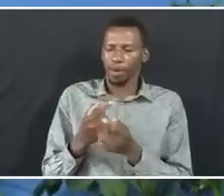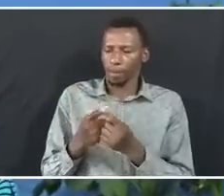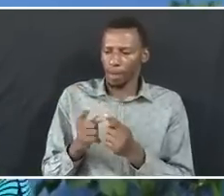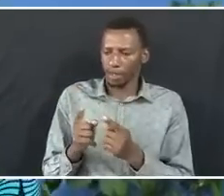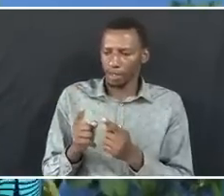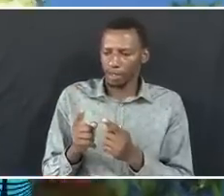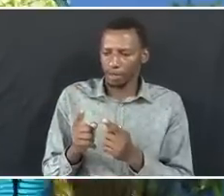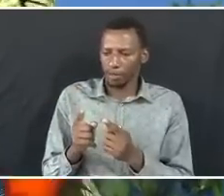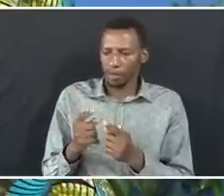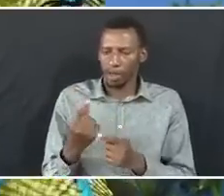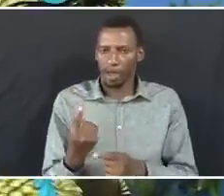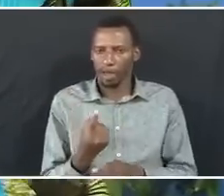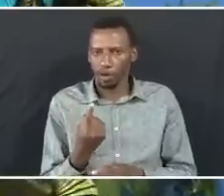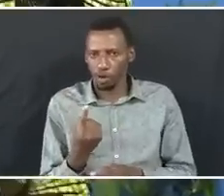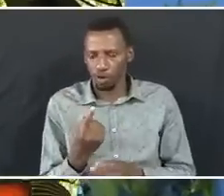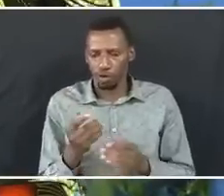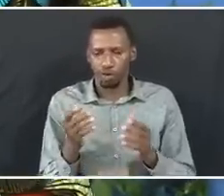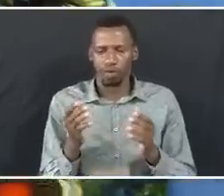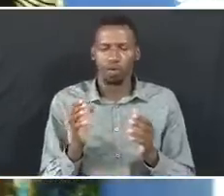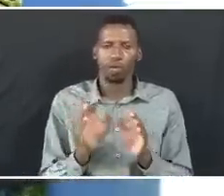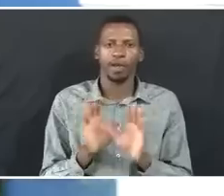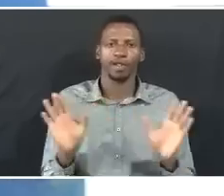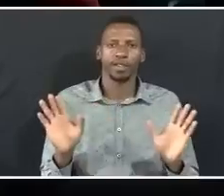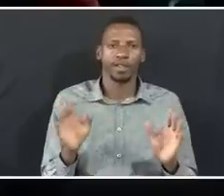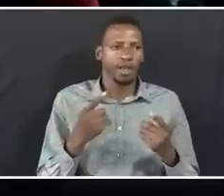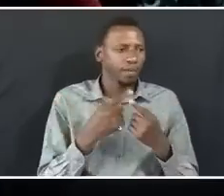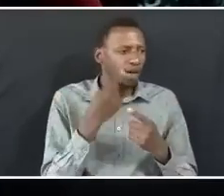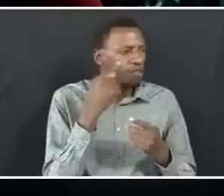not for Kinamori's here.